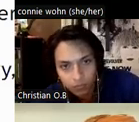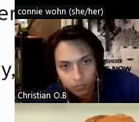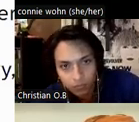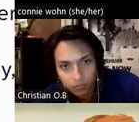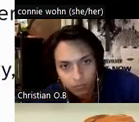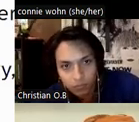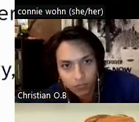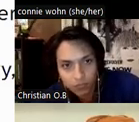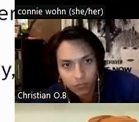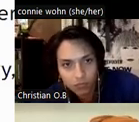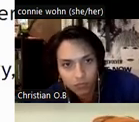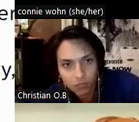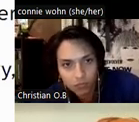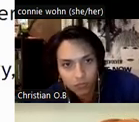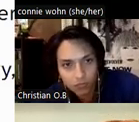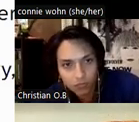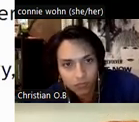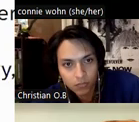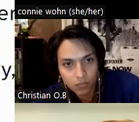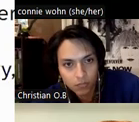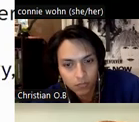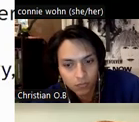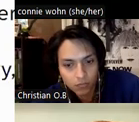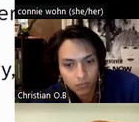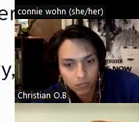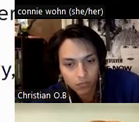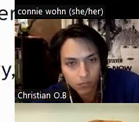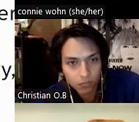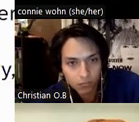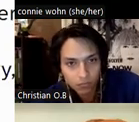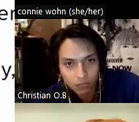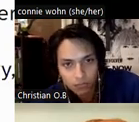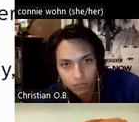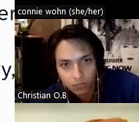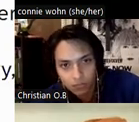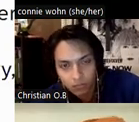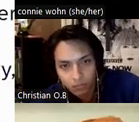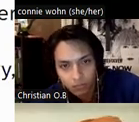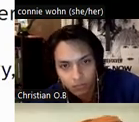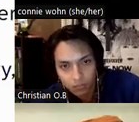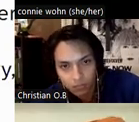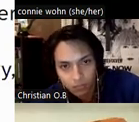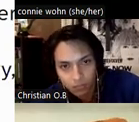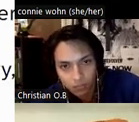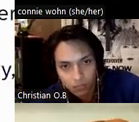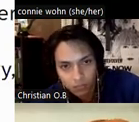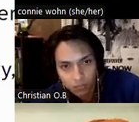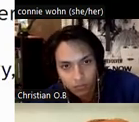Police Accountability Commission, City of Portland, Community Safety Division, PO Box 9065, Portland,